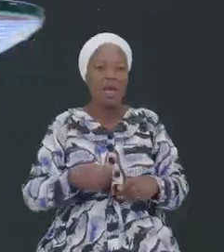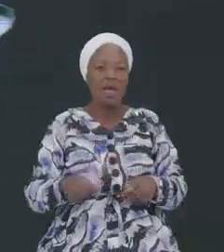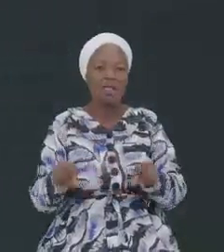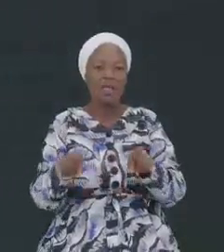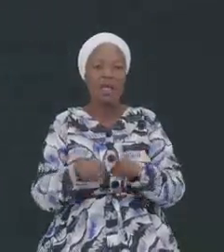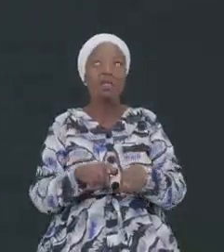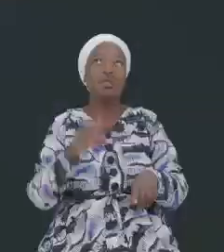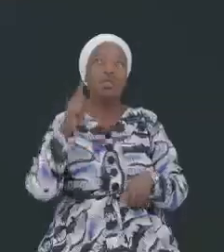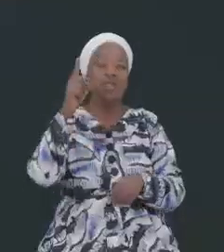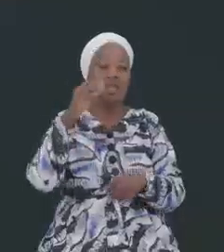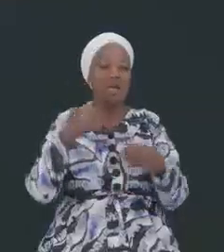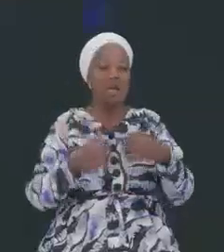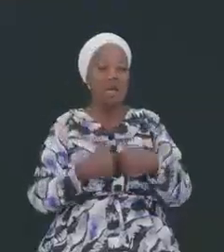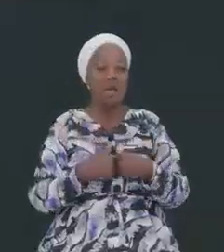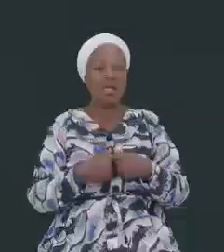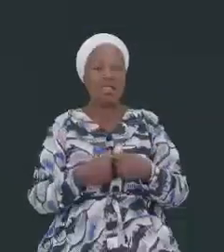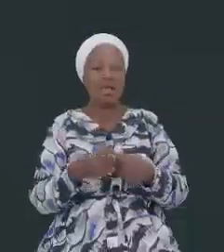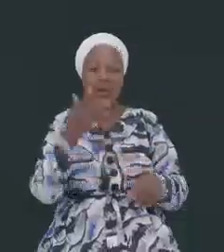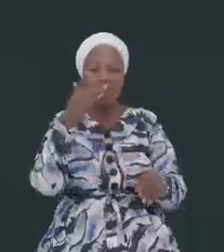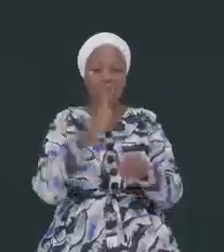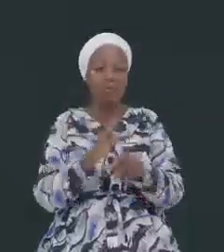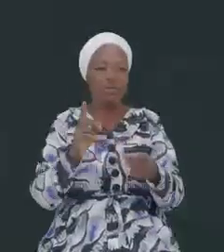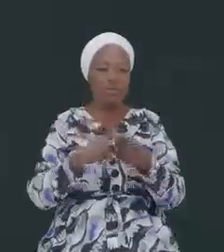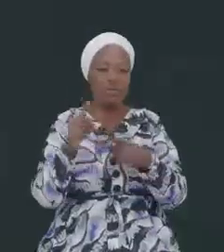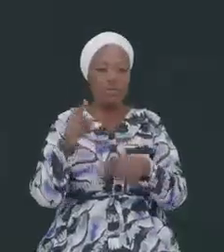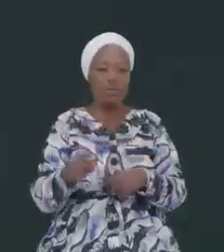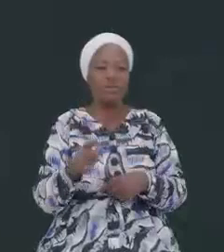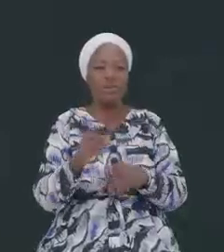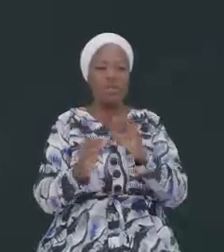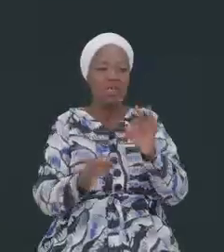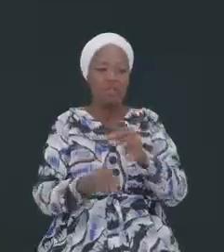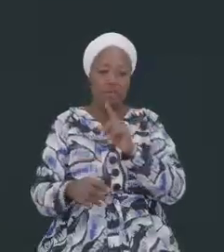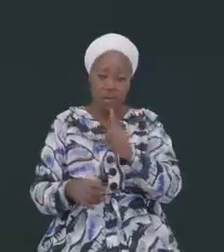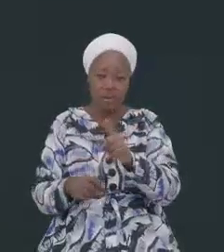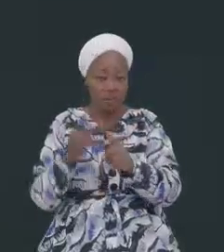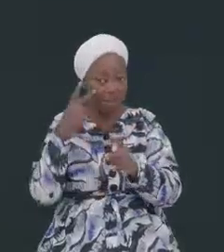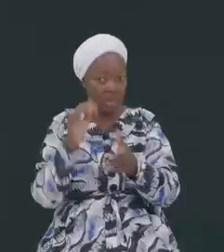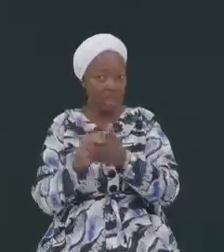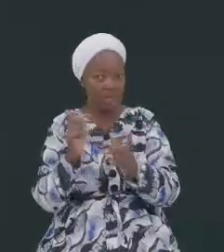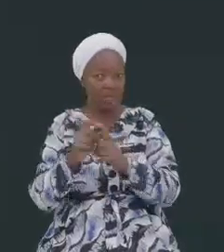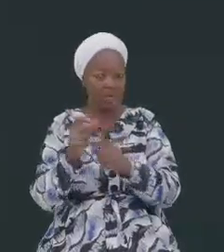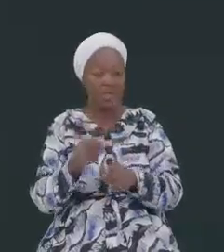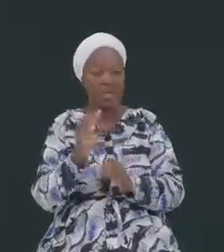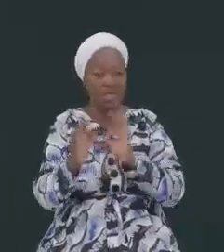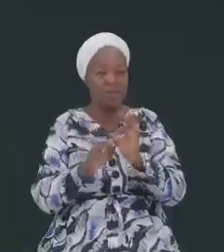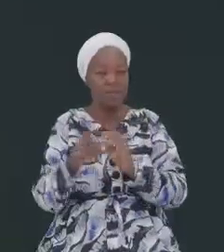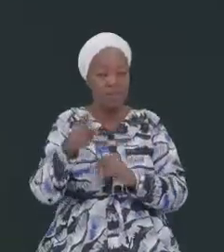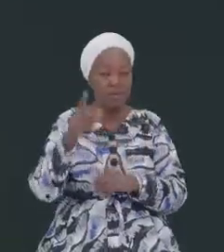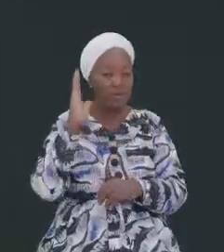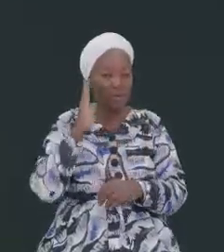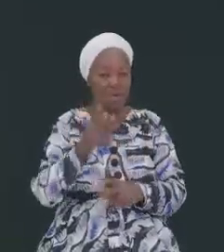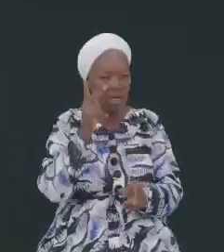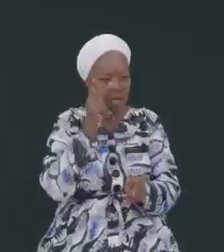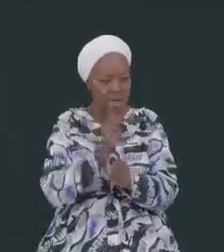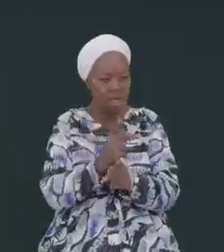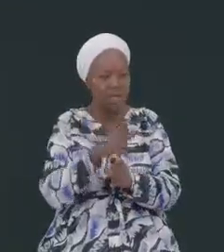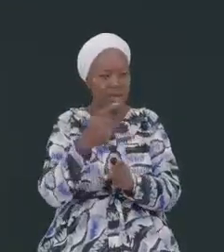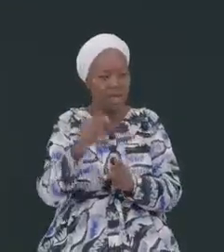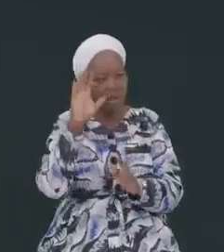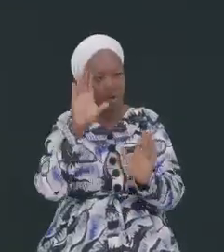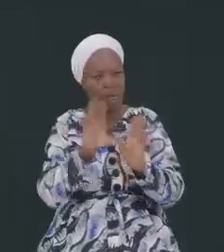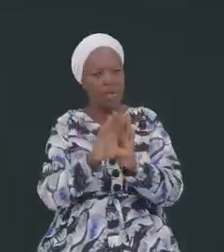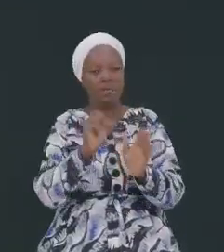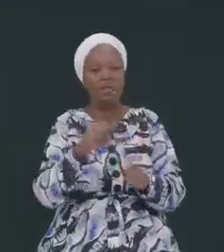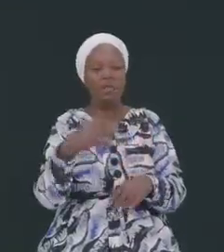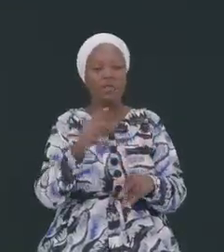has sworn unto thee. If thou, look at that word, if thou shalt keep the